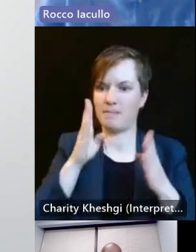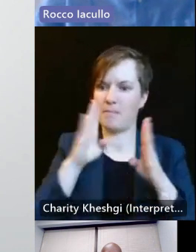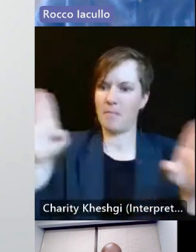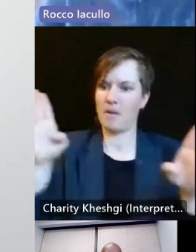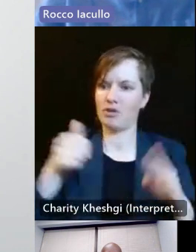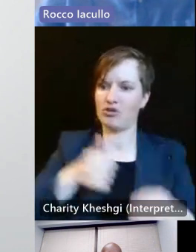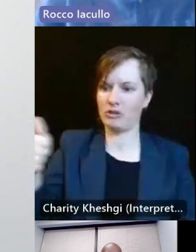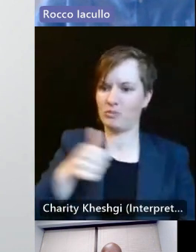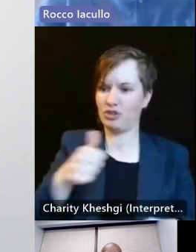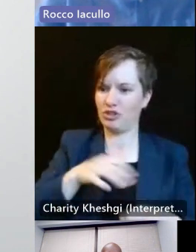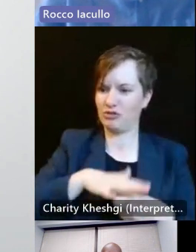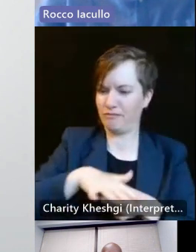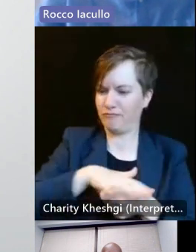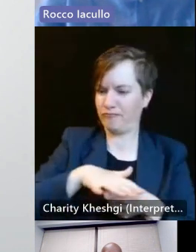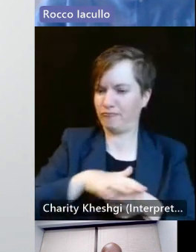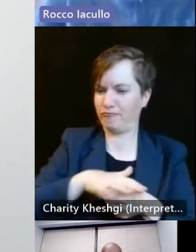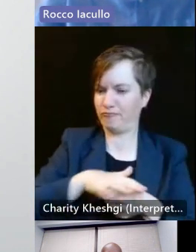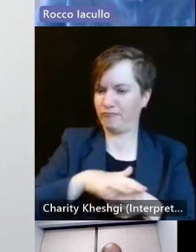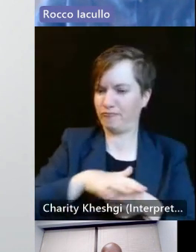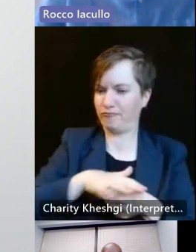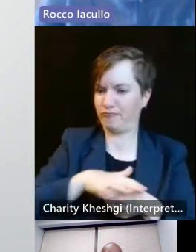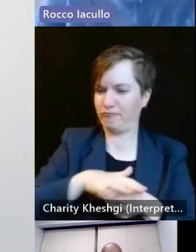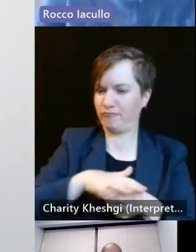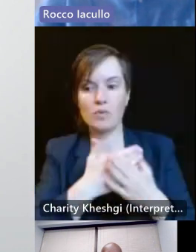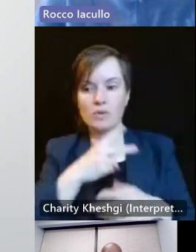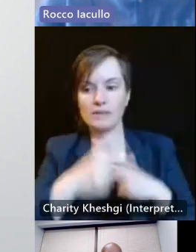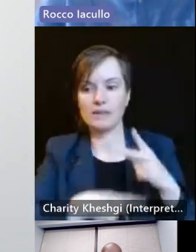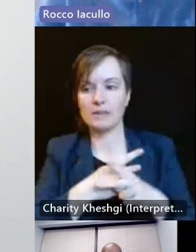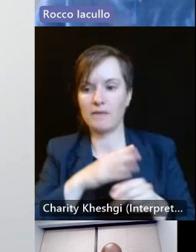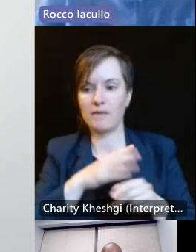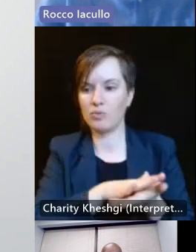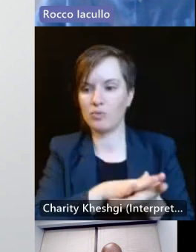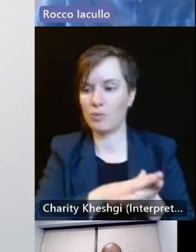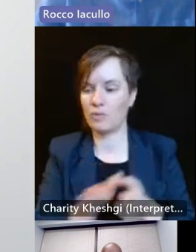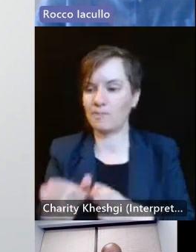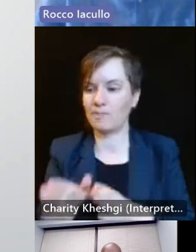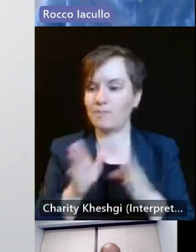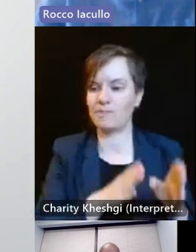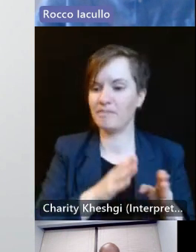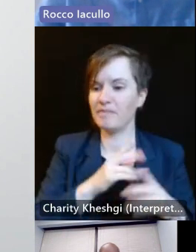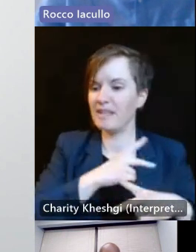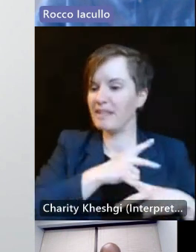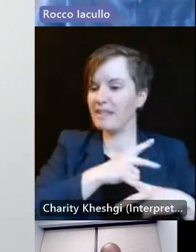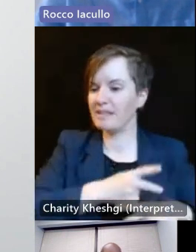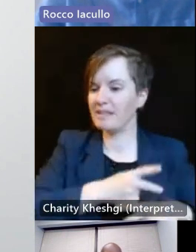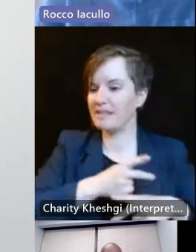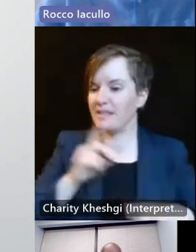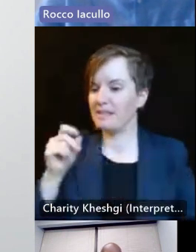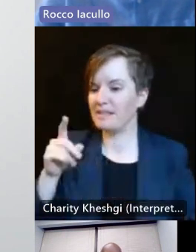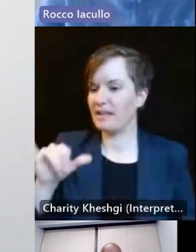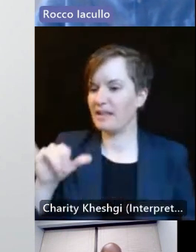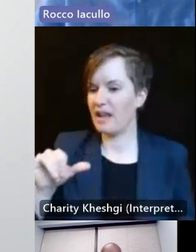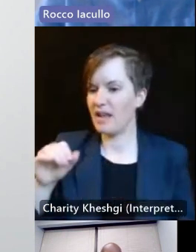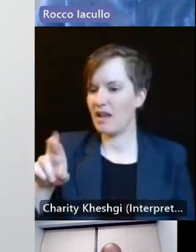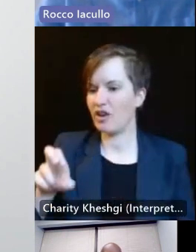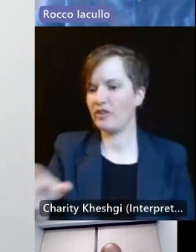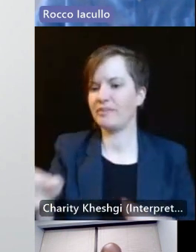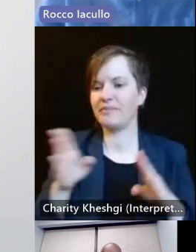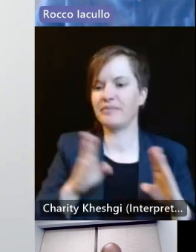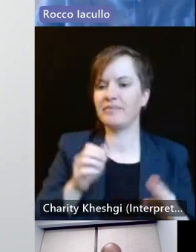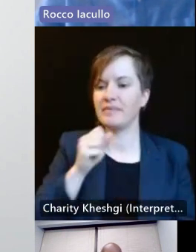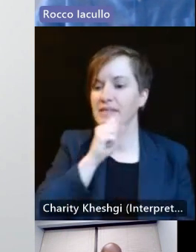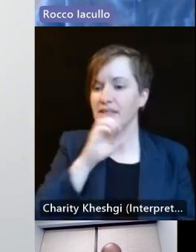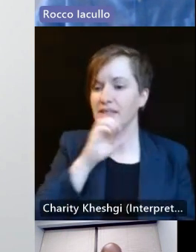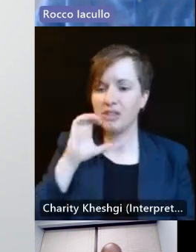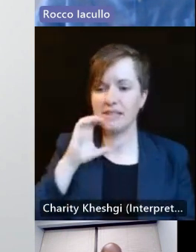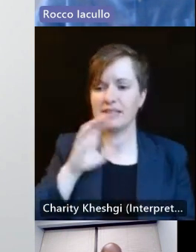all types of schools, daycare centers, senior citizen centers, homeless shelters,